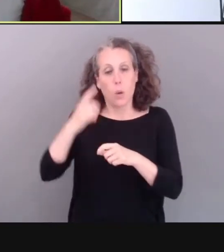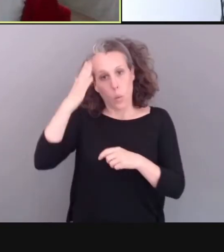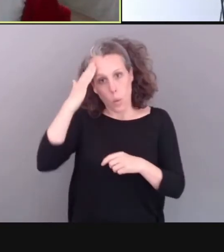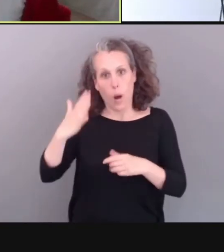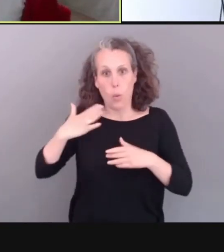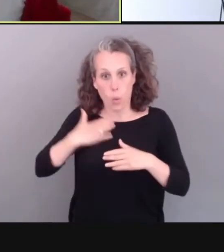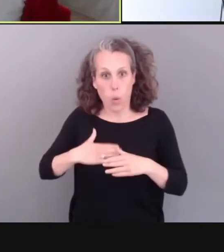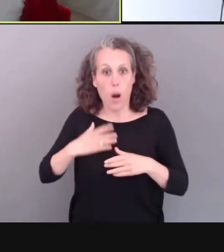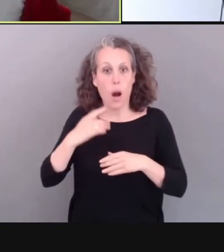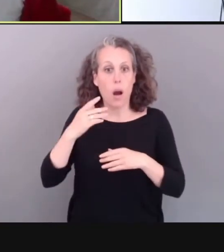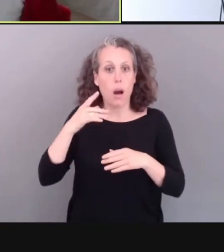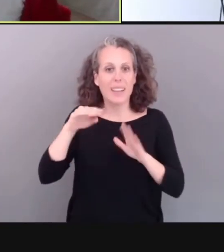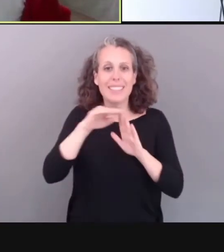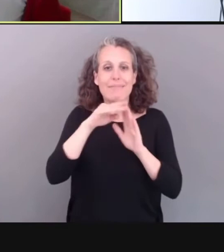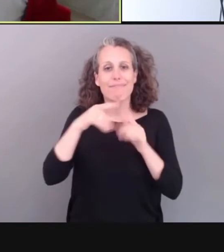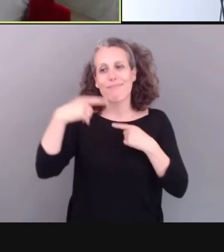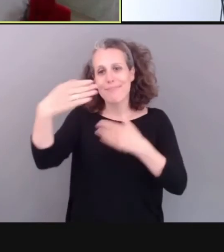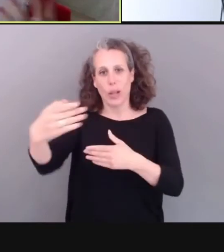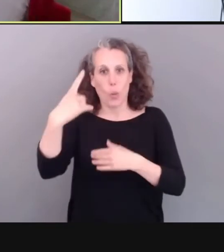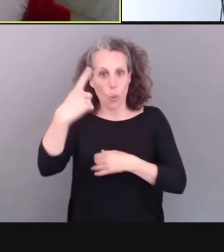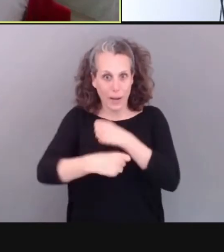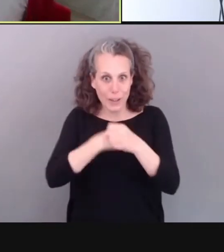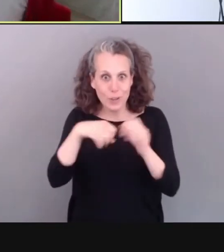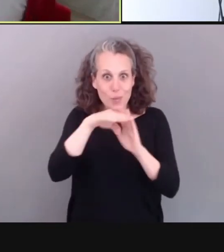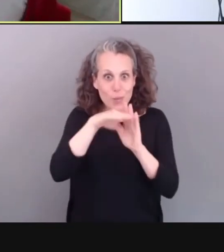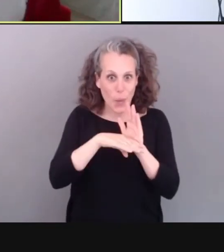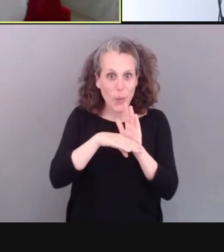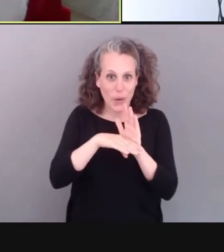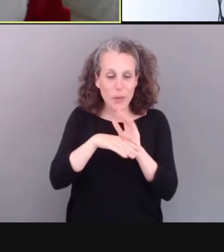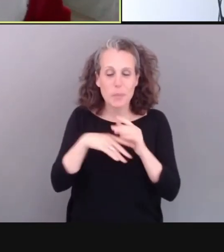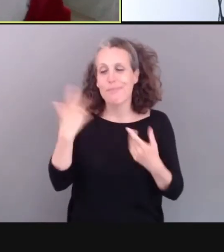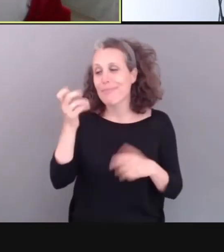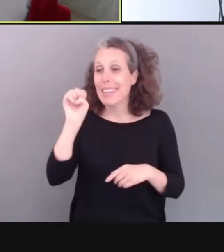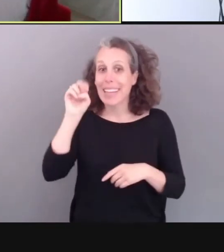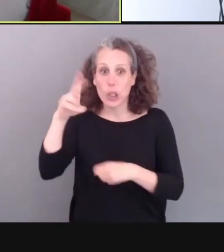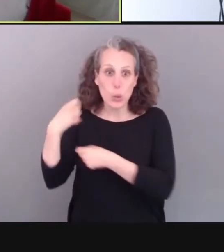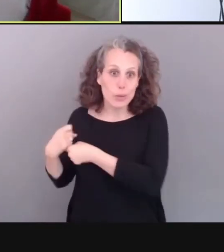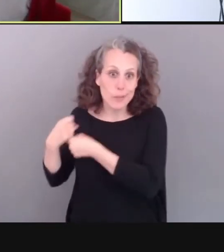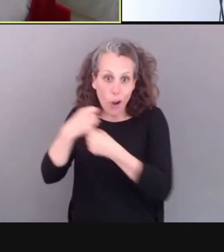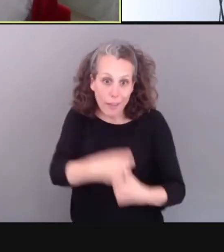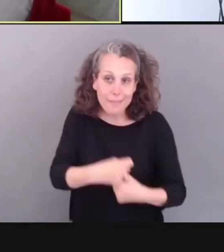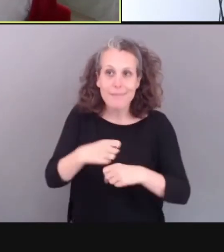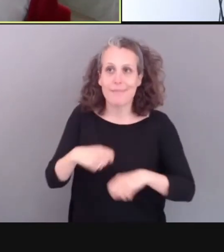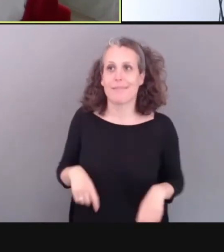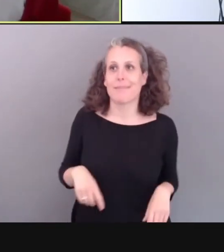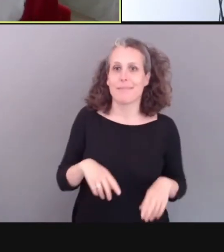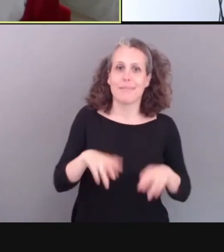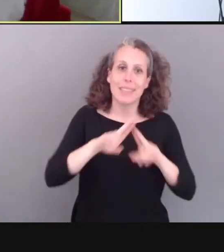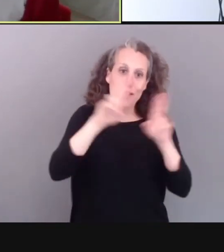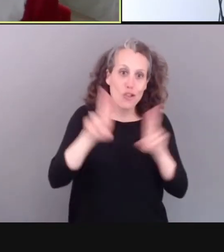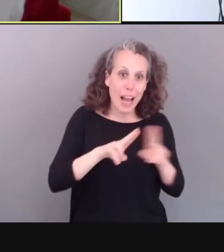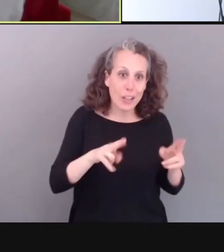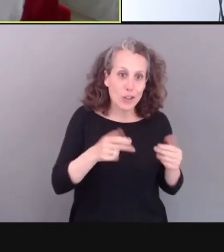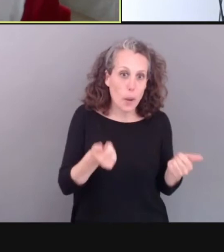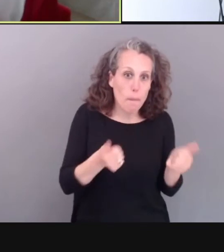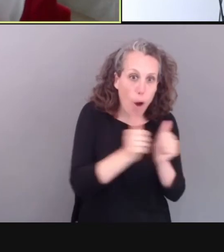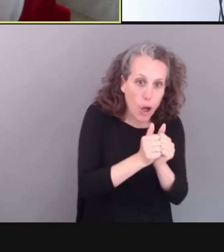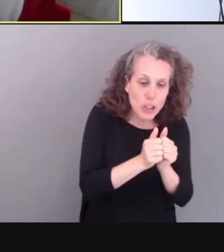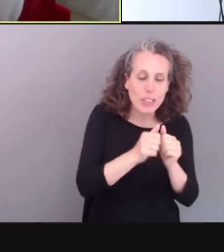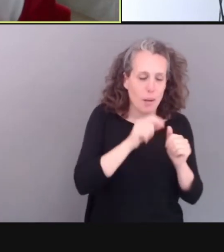that they are working on, those colleagues in EU delegations and in this international partnership